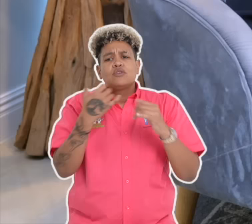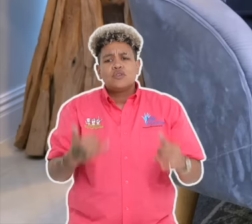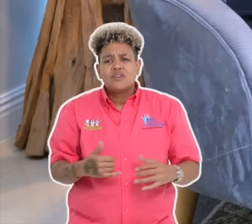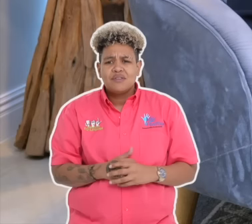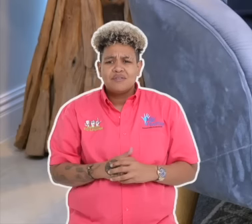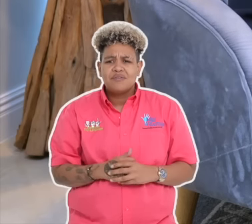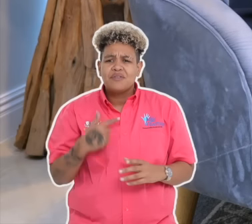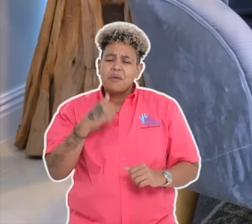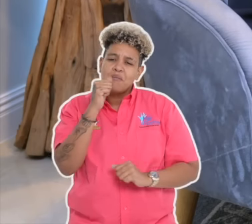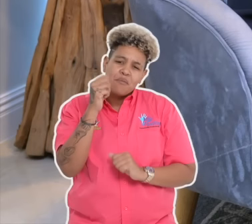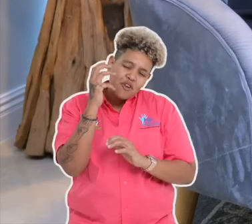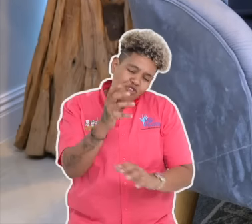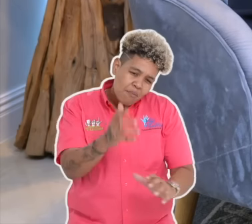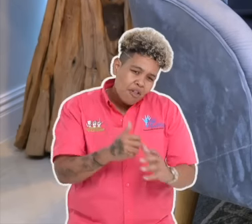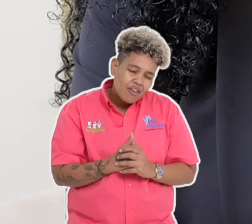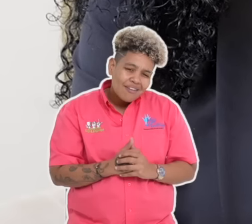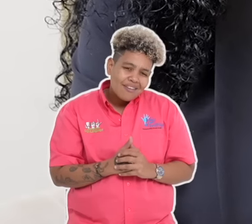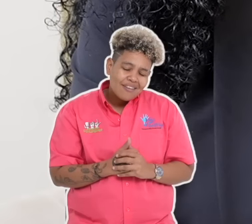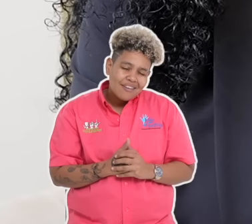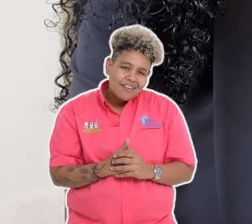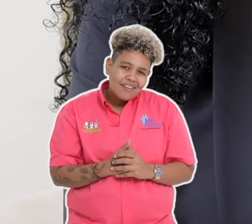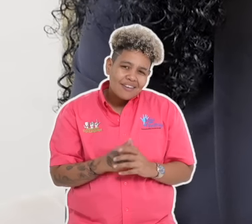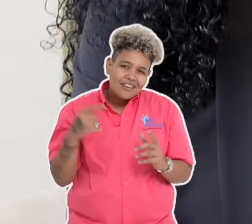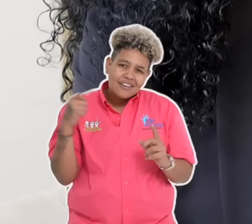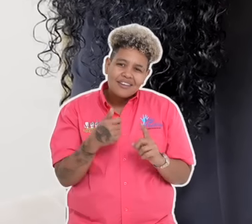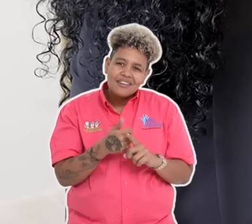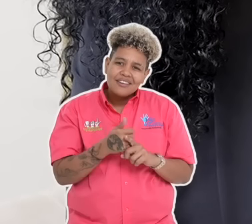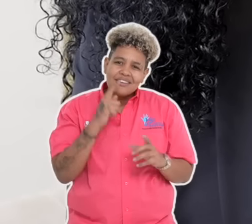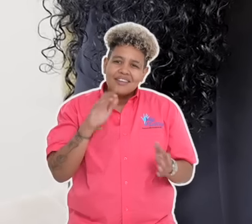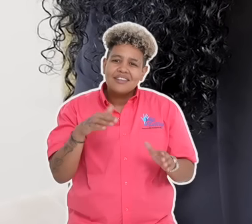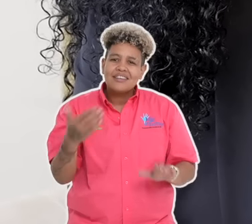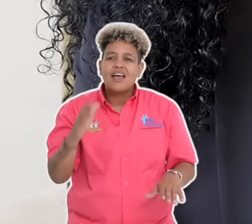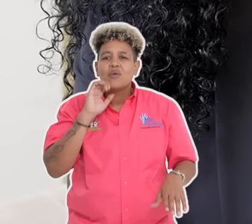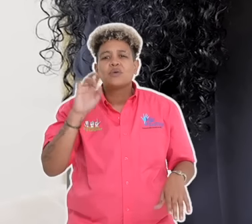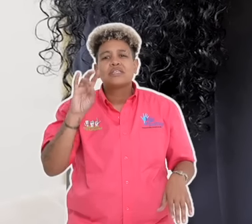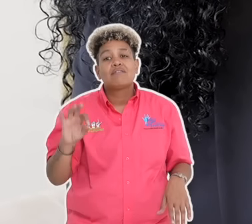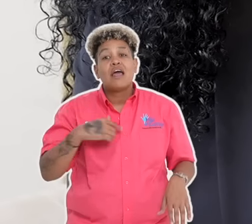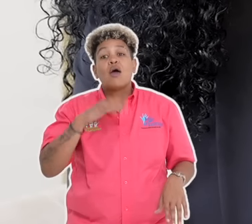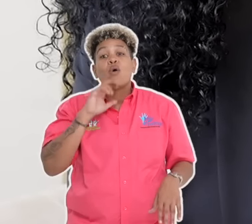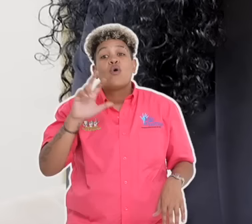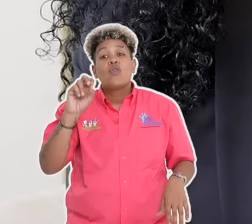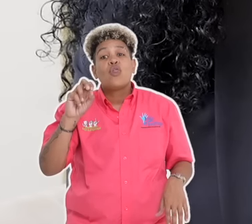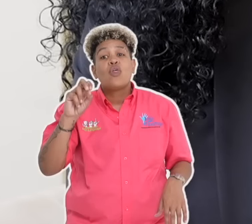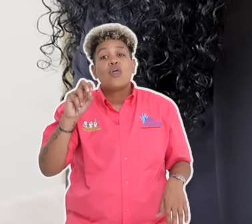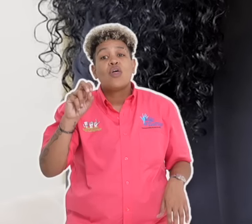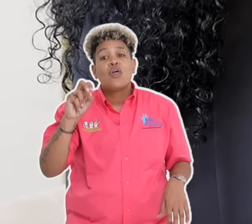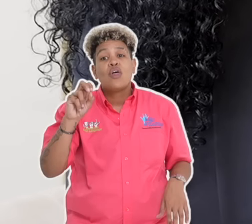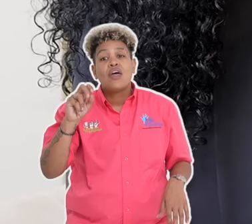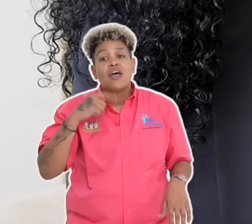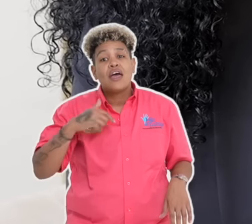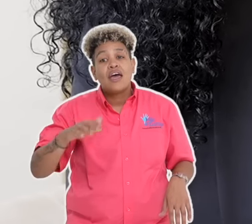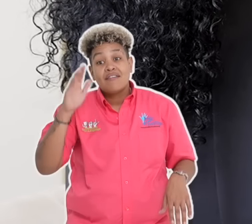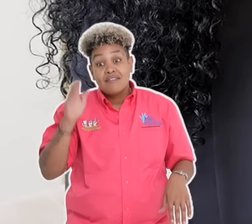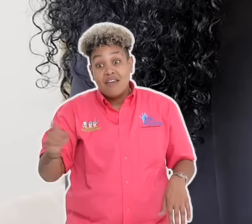are today. You know, my grandmother, she passed away when she was 79. I was 30 years old. And I have never heard